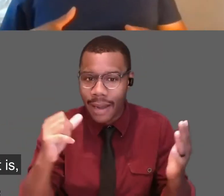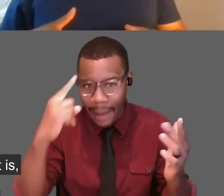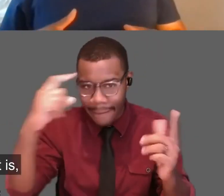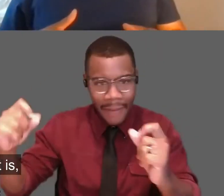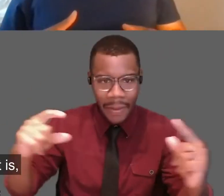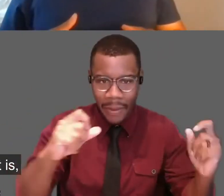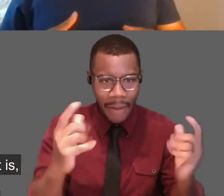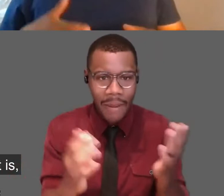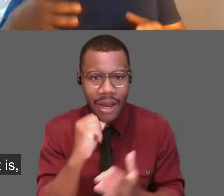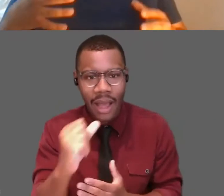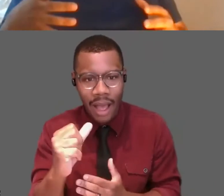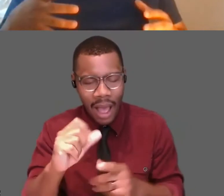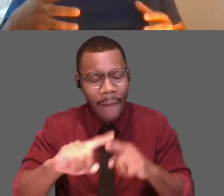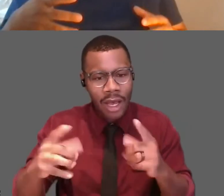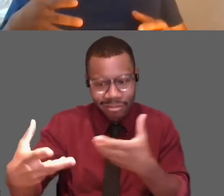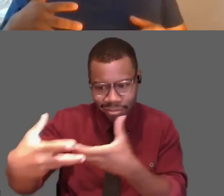And so